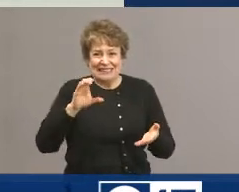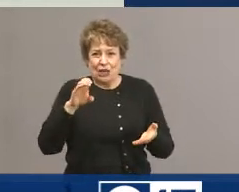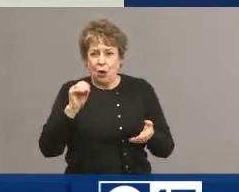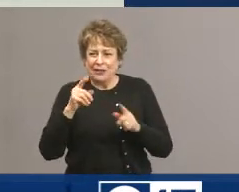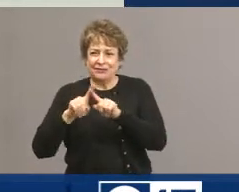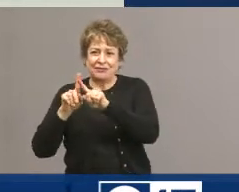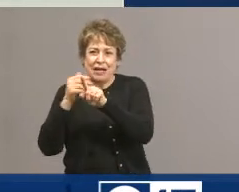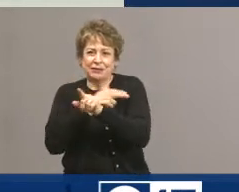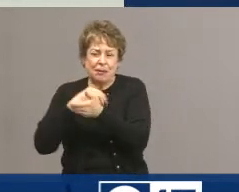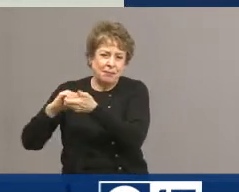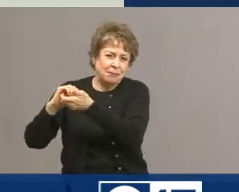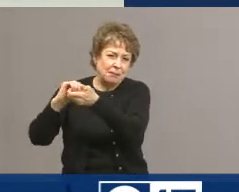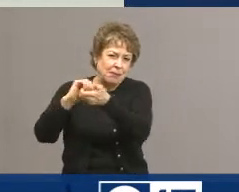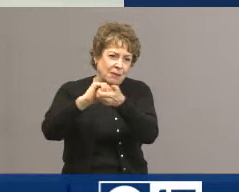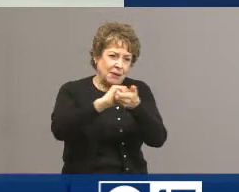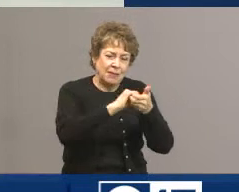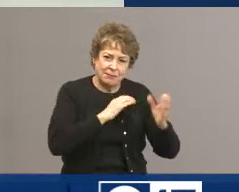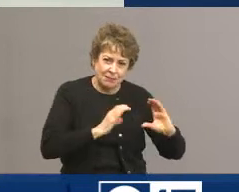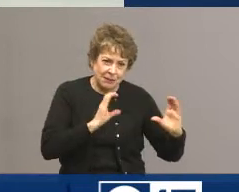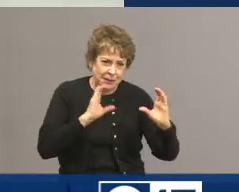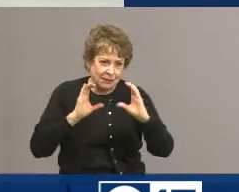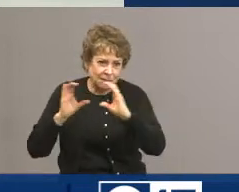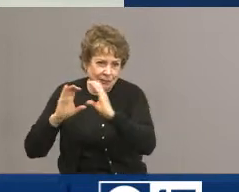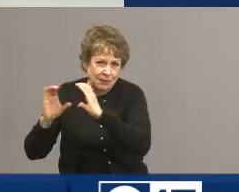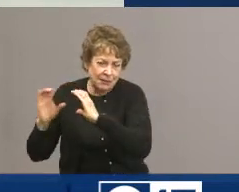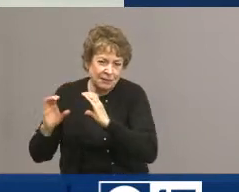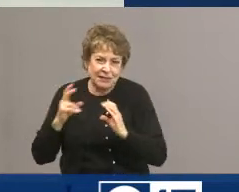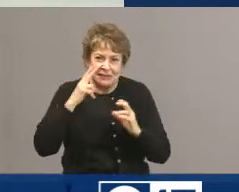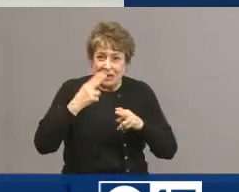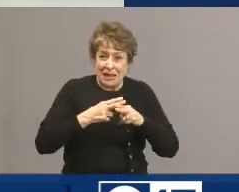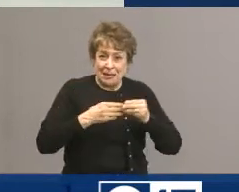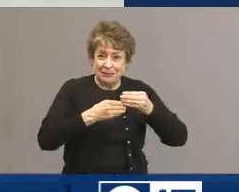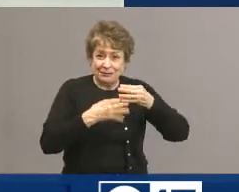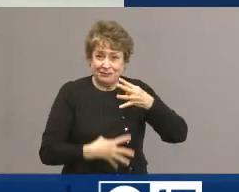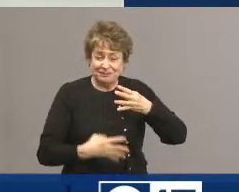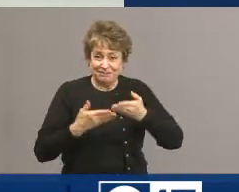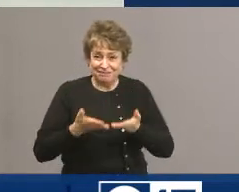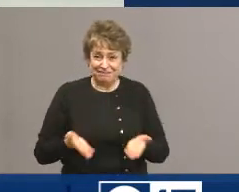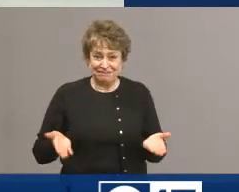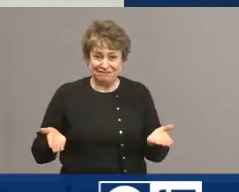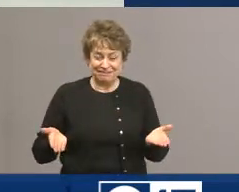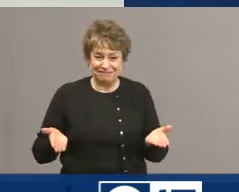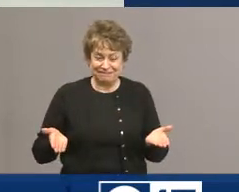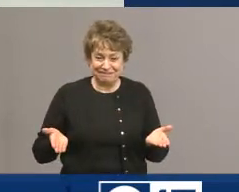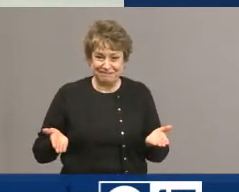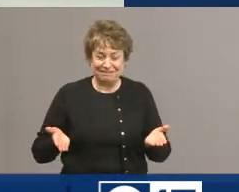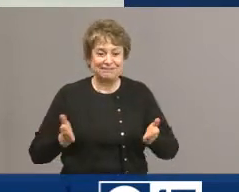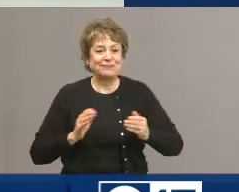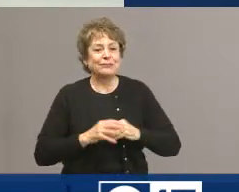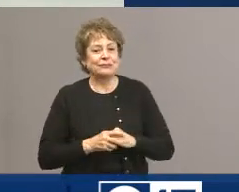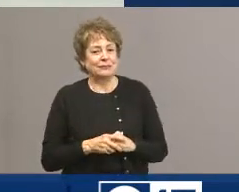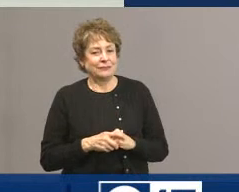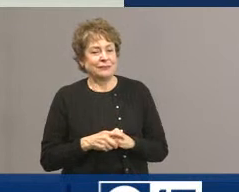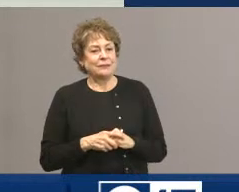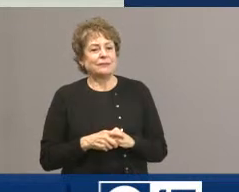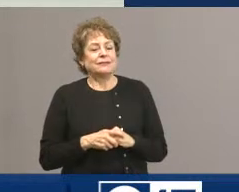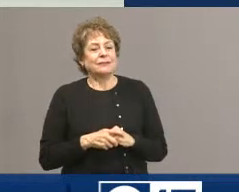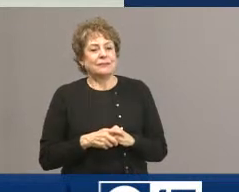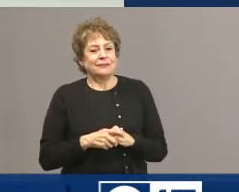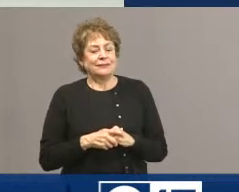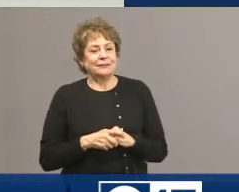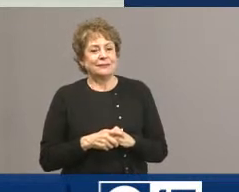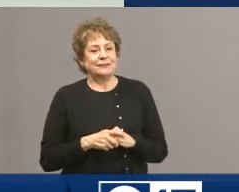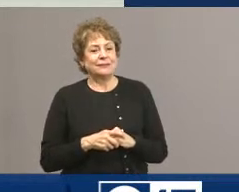at Valleywise, that was formerly MIHS, and Judy Rich at Tucson Medical. I was able to visit